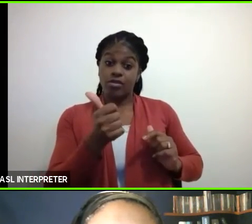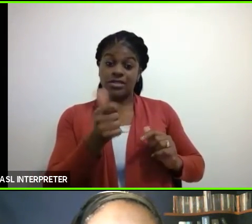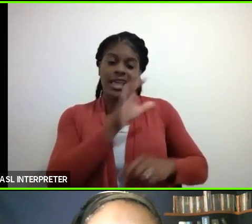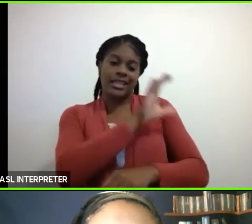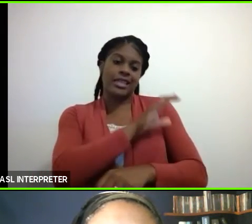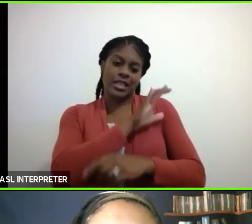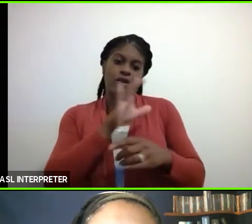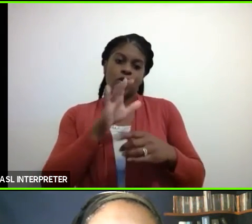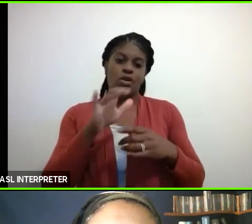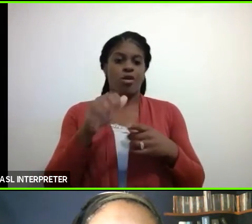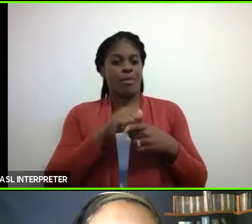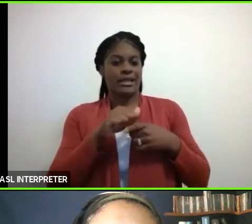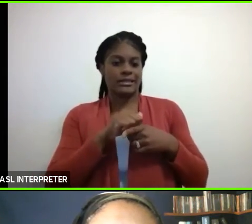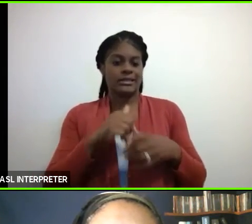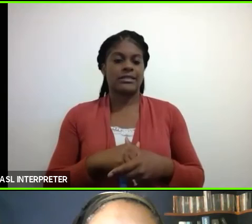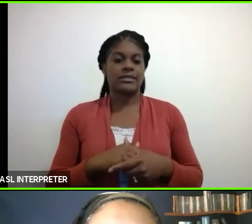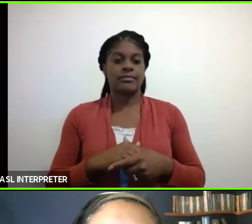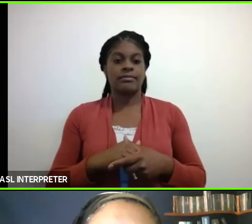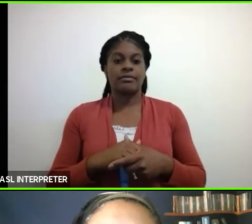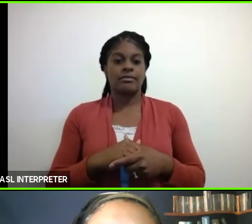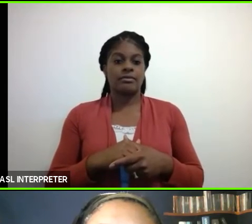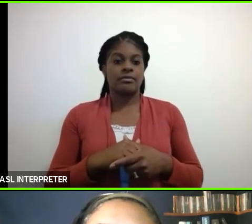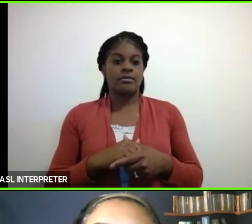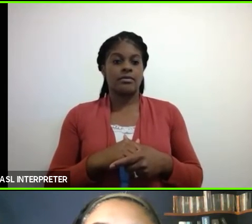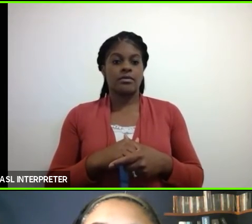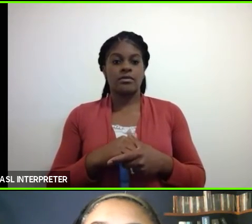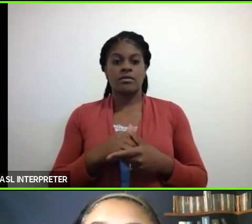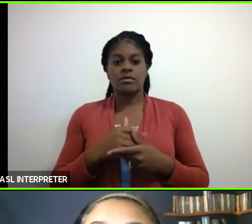practice. Right.